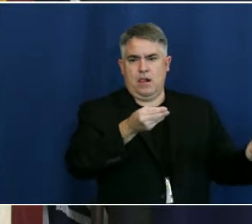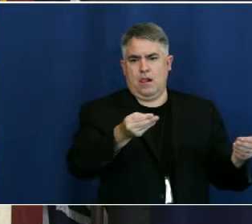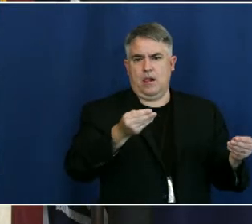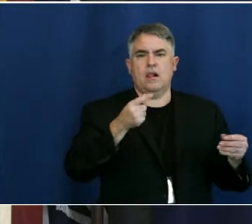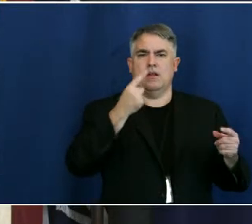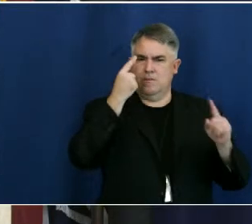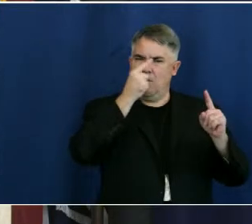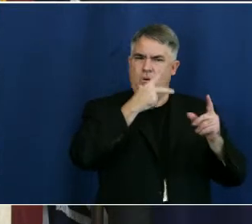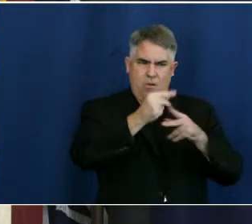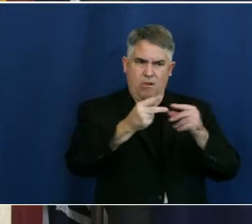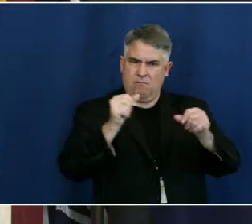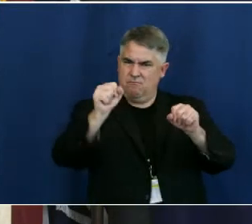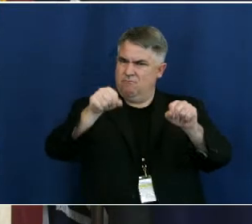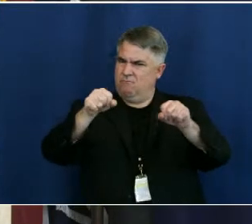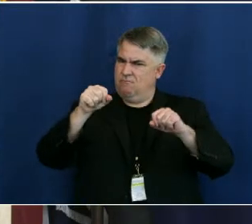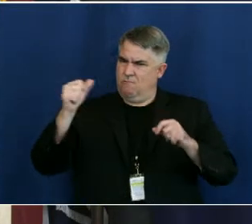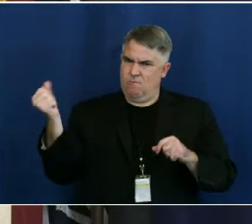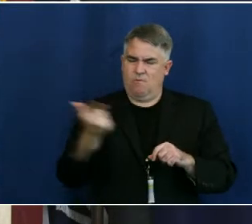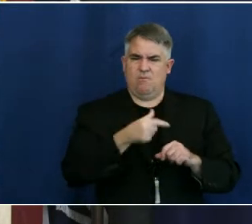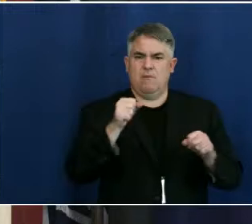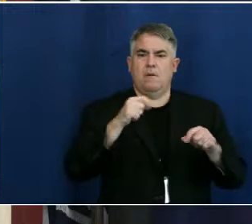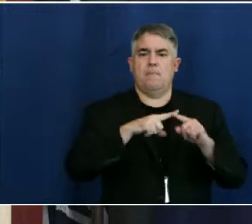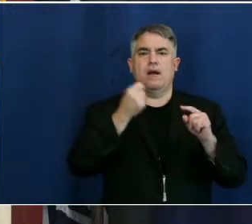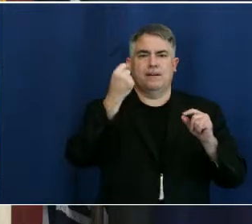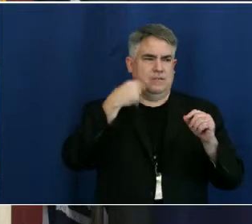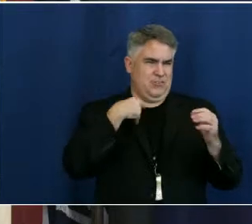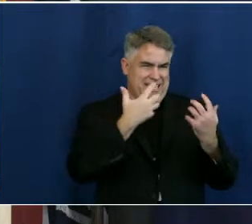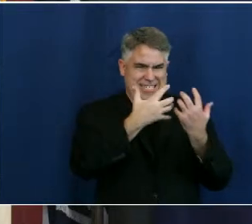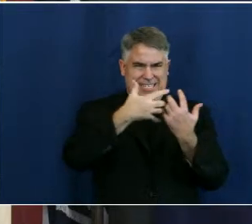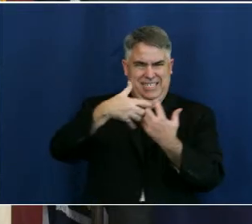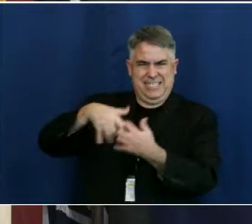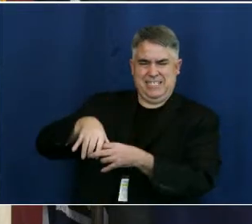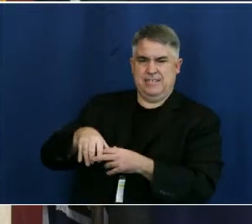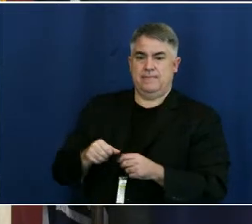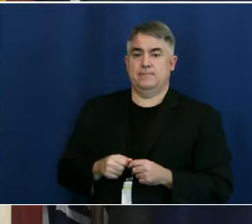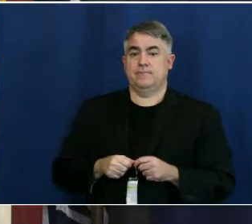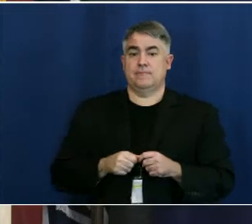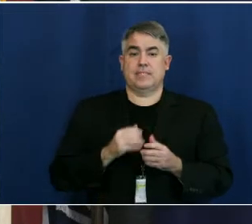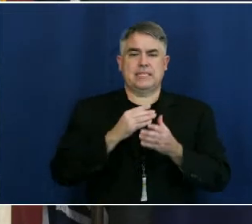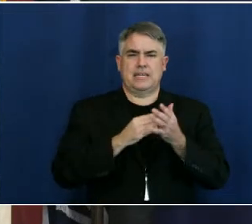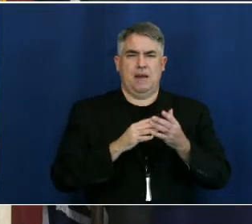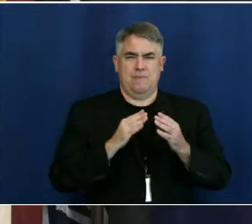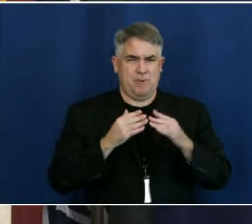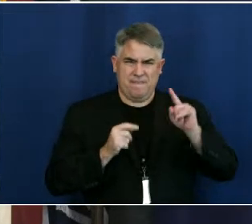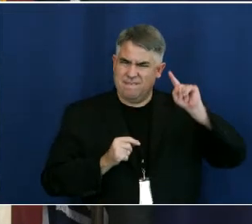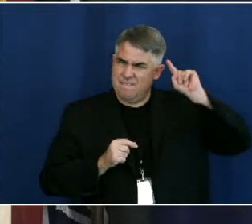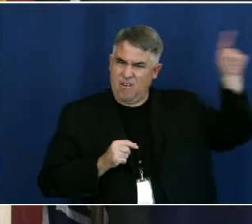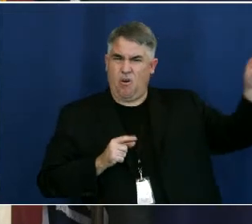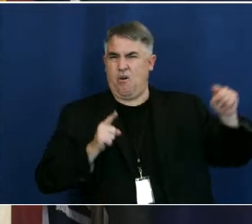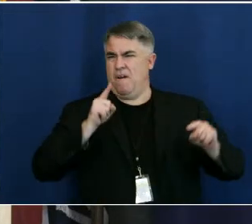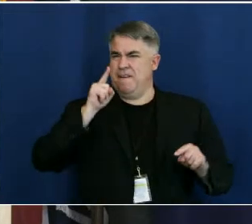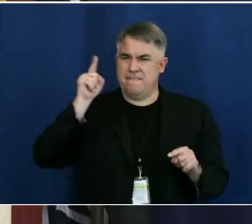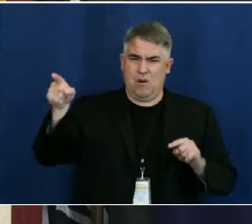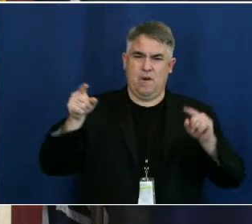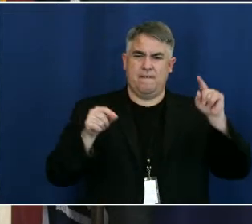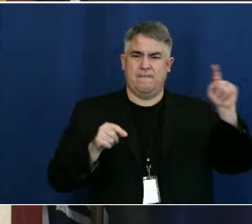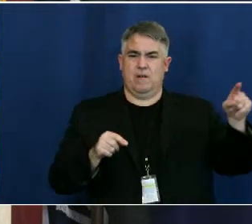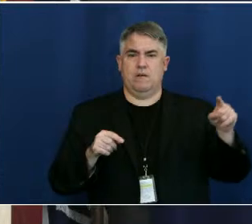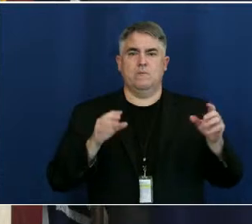as quickly as we can. And in particular, reaching those hard-to-reach communities and communities that may not have the normal access some other folks may